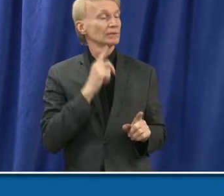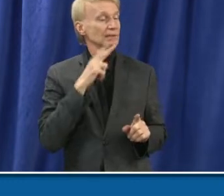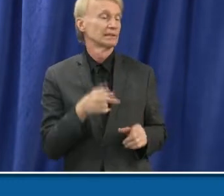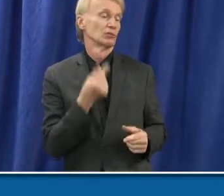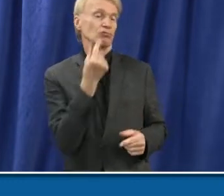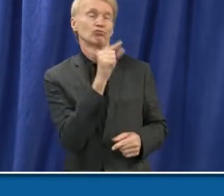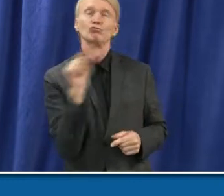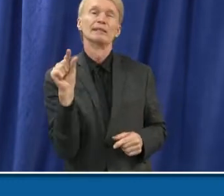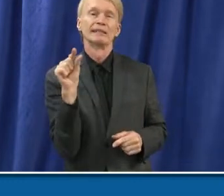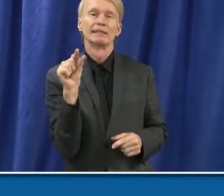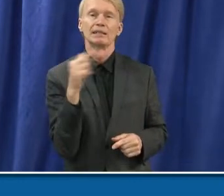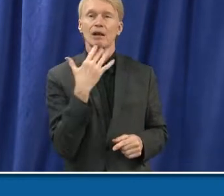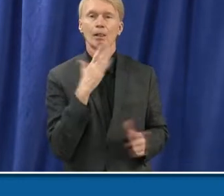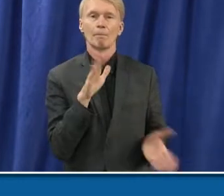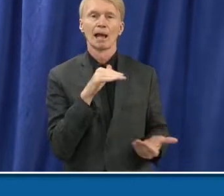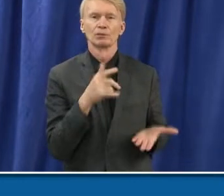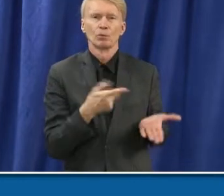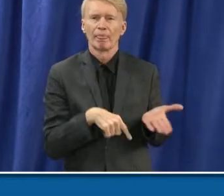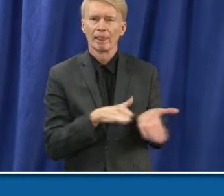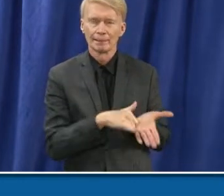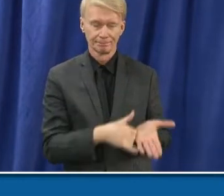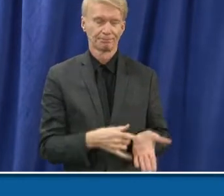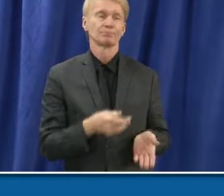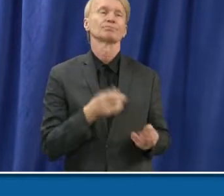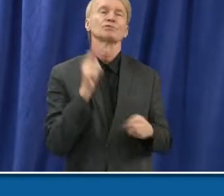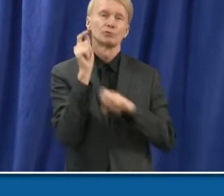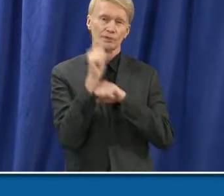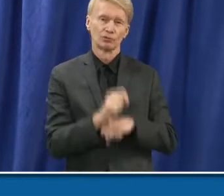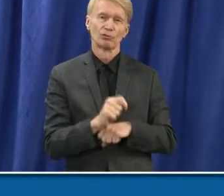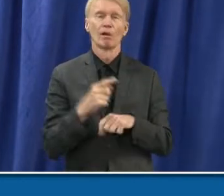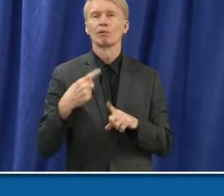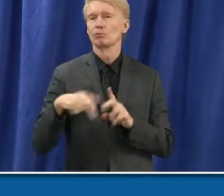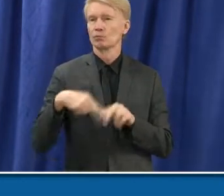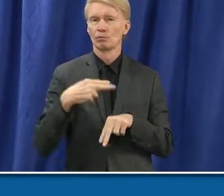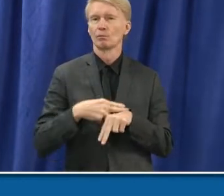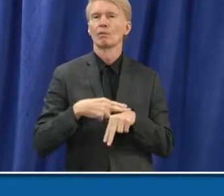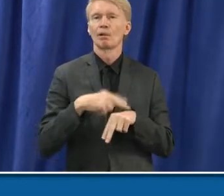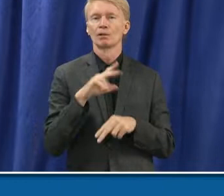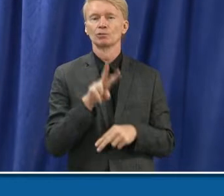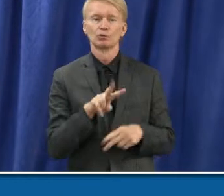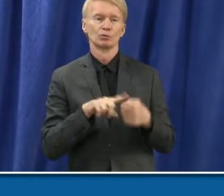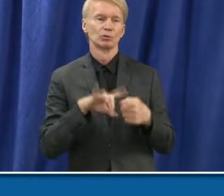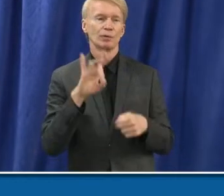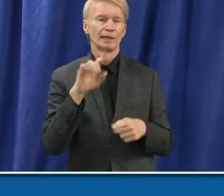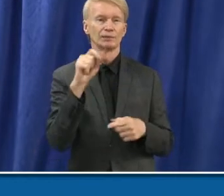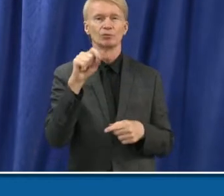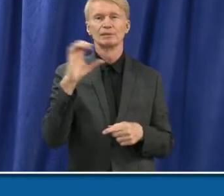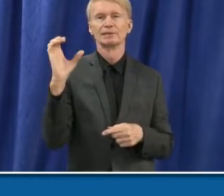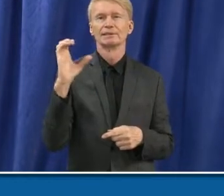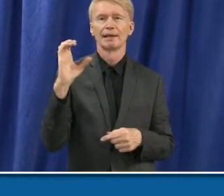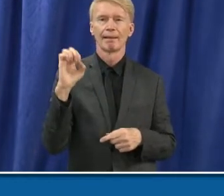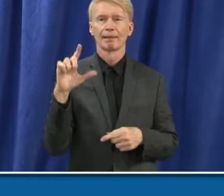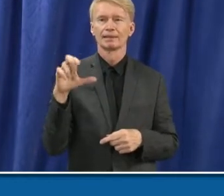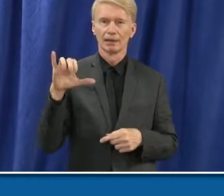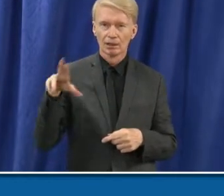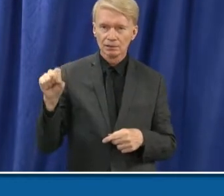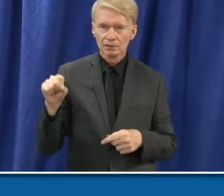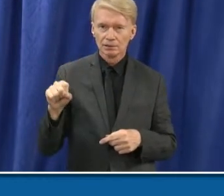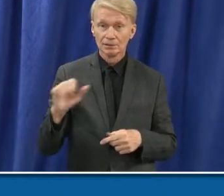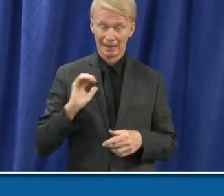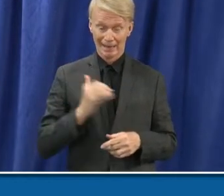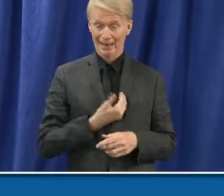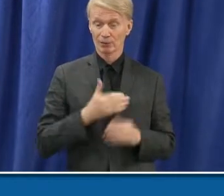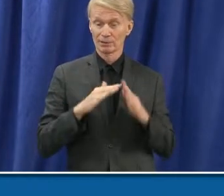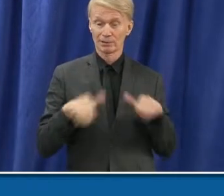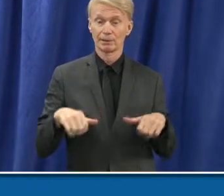color. This is vaccine that moves at our traditional temperature, 2 to 8 degrees Celsius. We use a system here in the